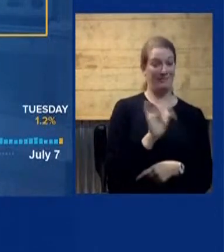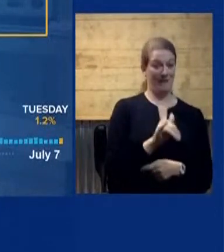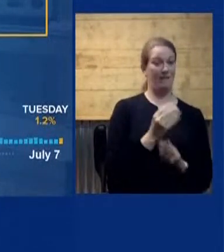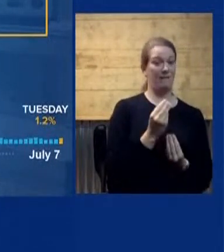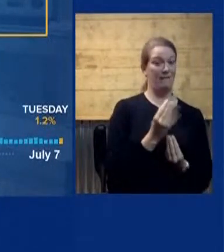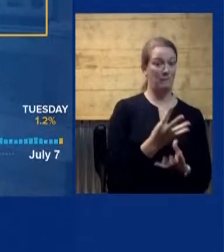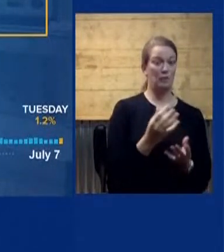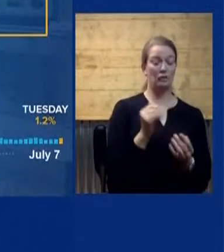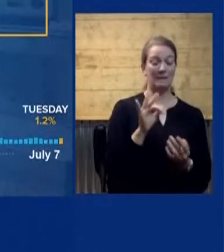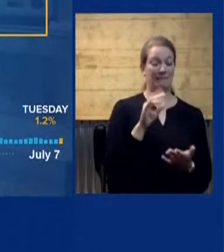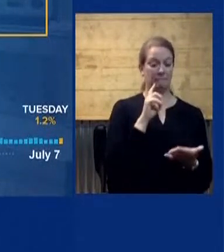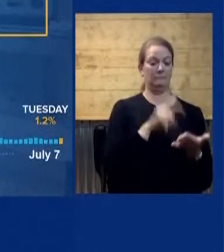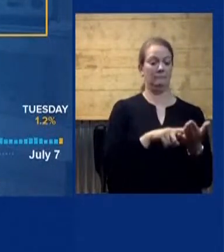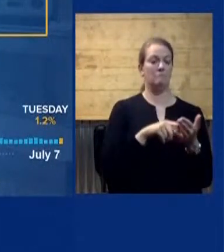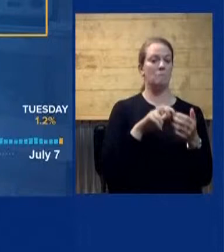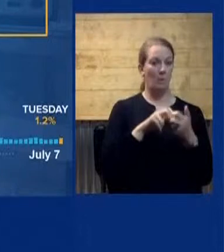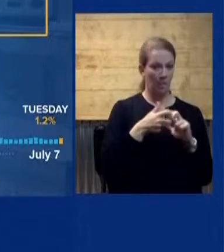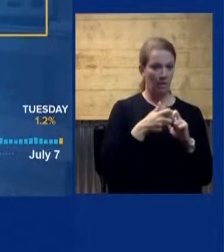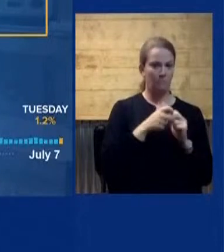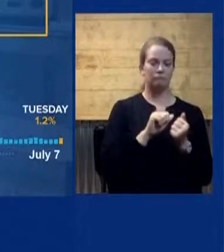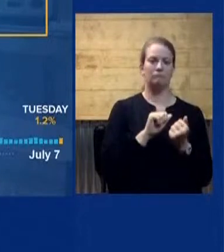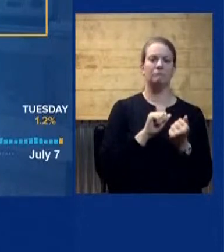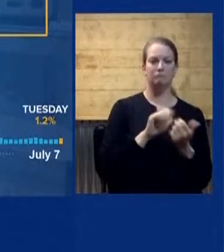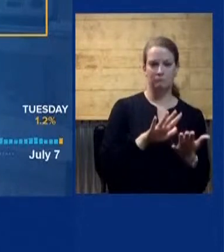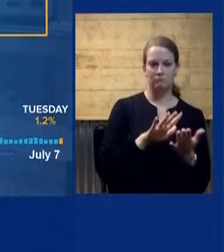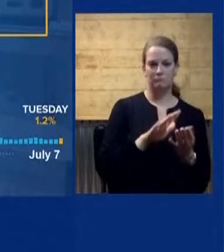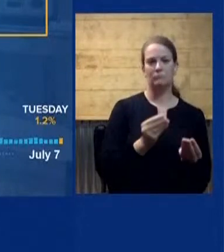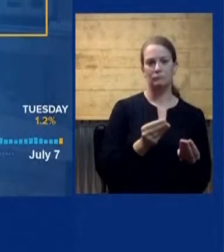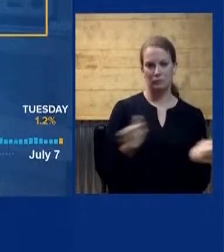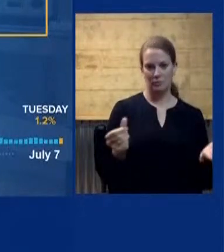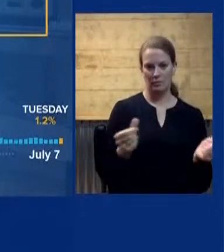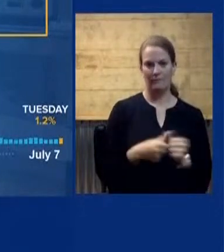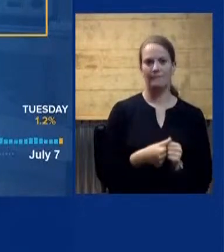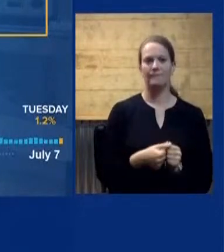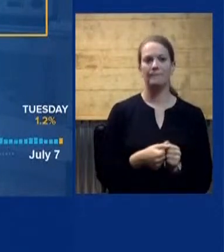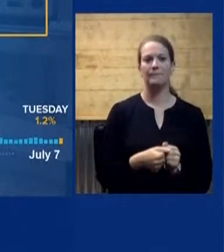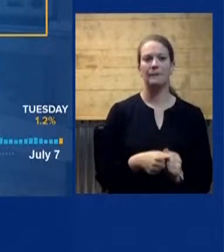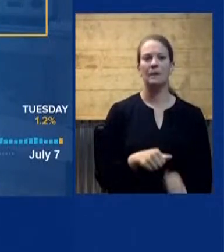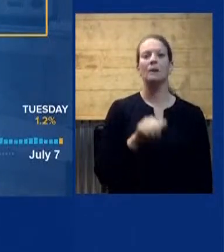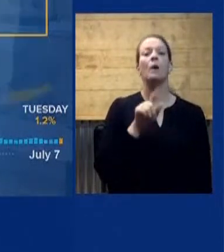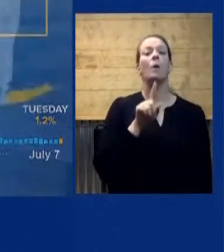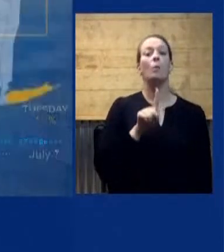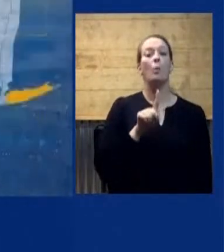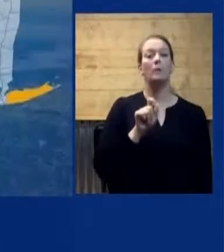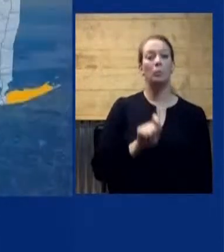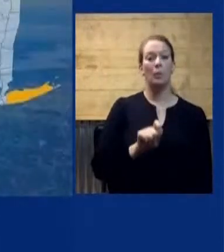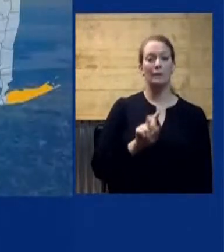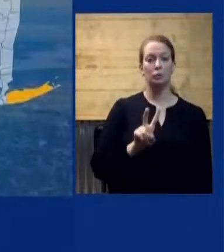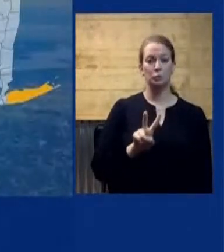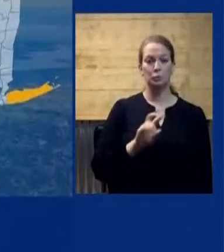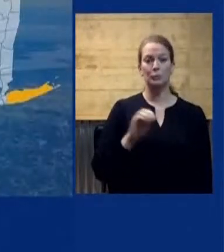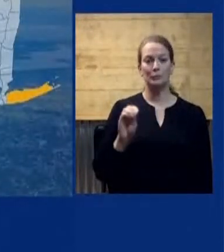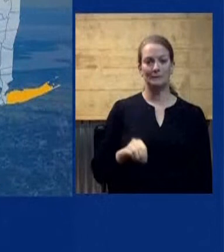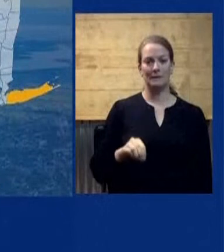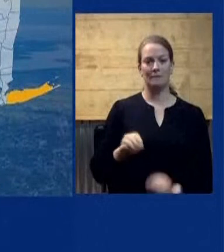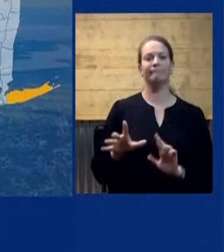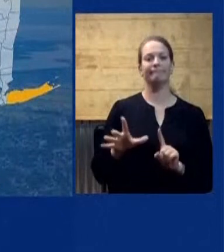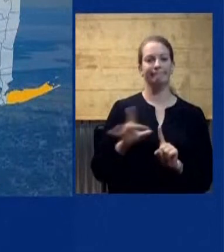we have a problem, we see a problem, and then we can attack the problem. 1.2% positive on the 57,000 tests